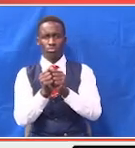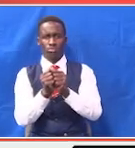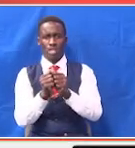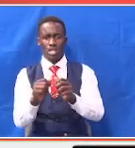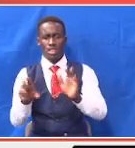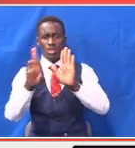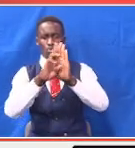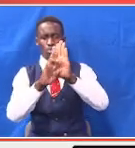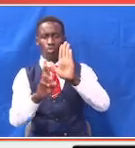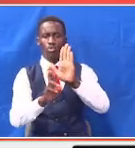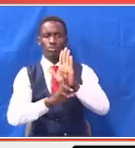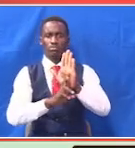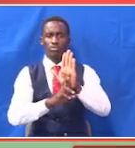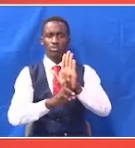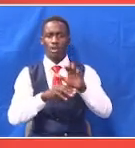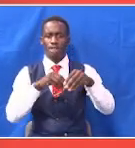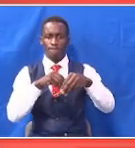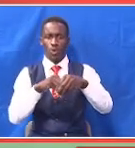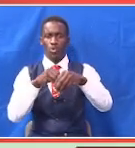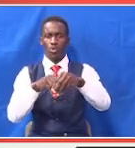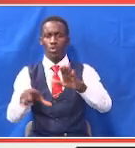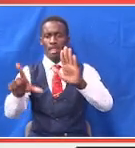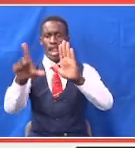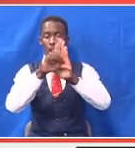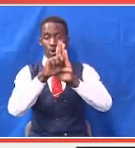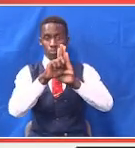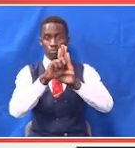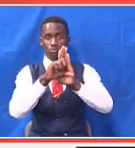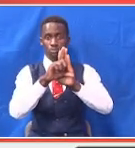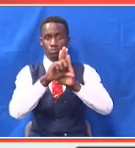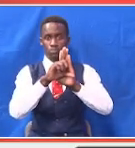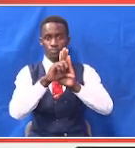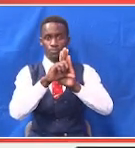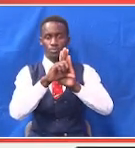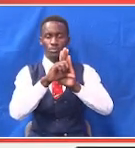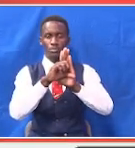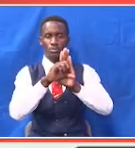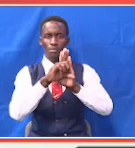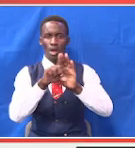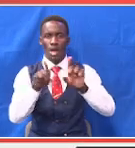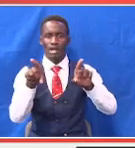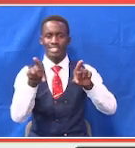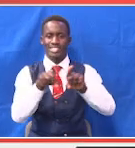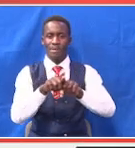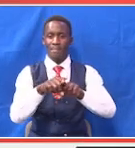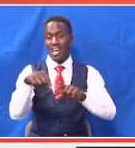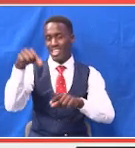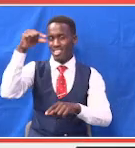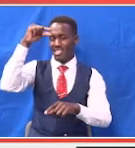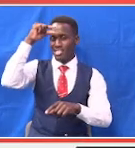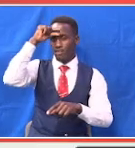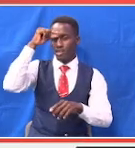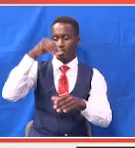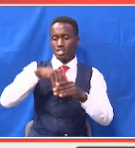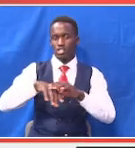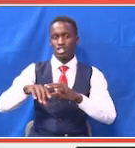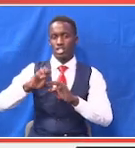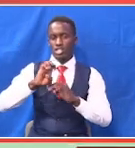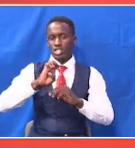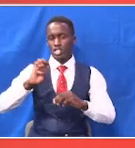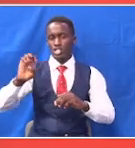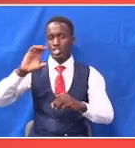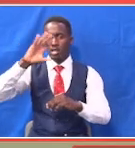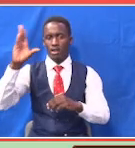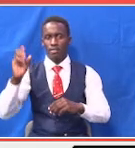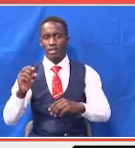protocol, follow the law, you know, as govern the East Africa. And